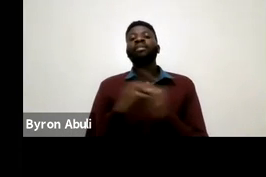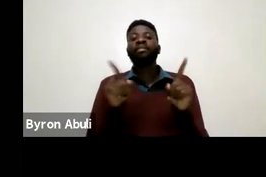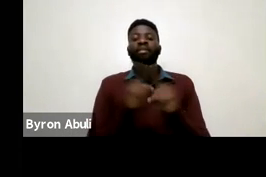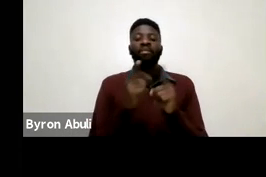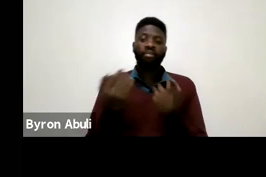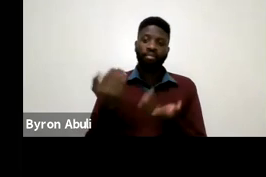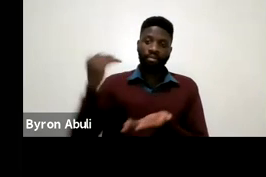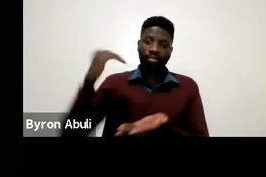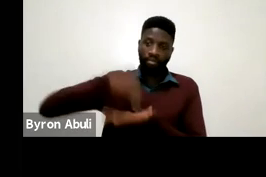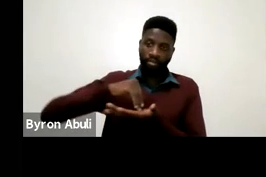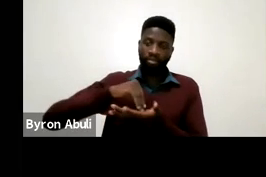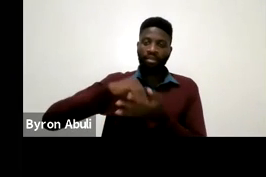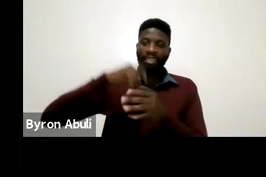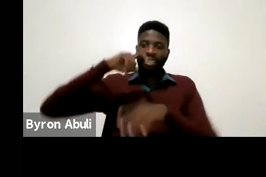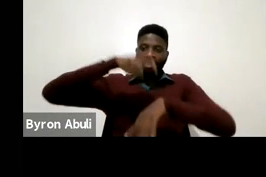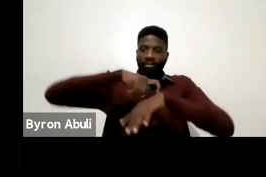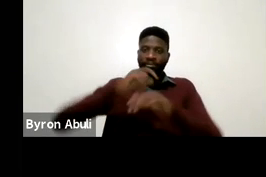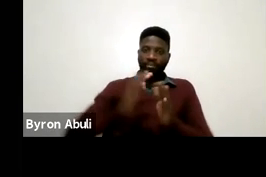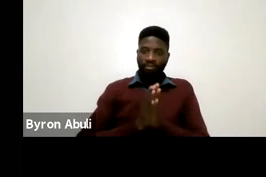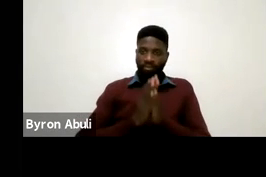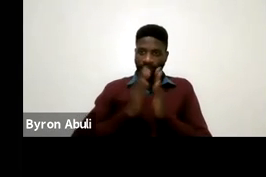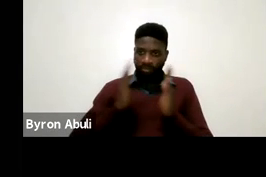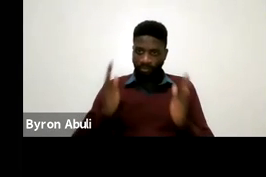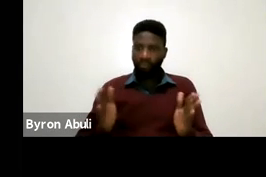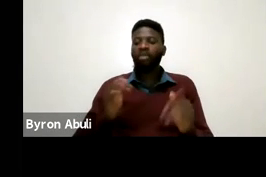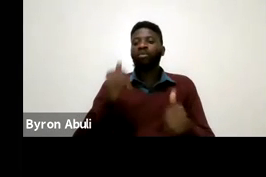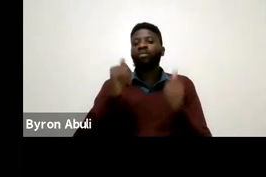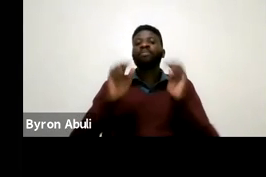setting the time frame for the goal is important because it is your goal.